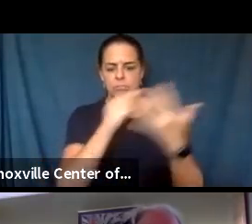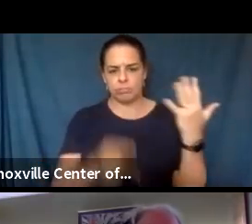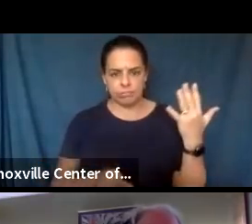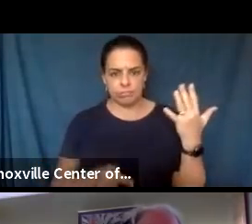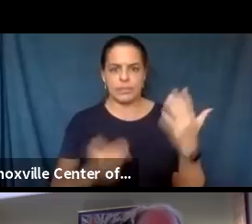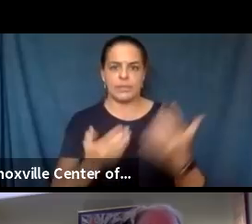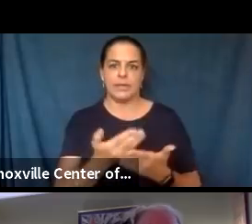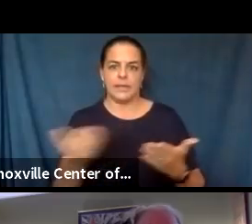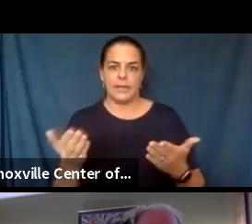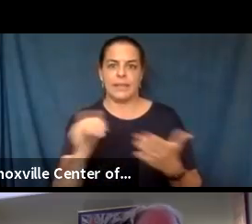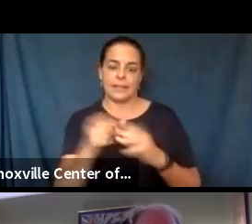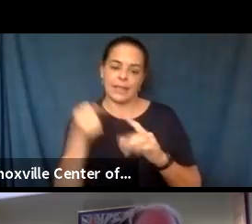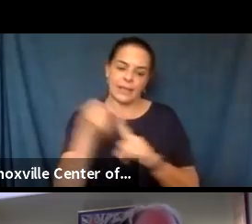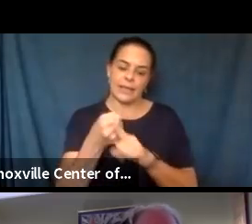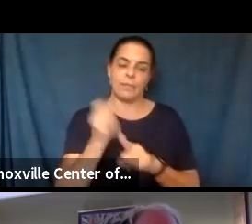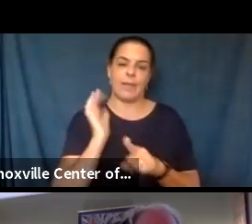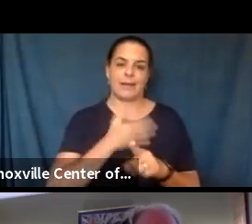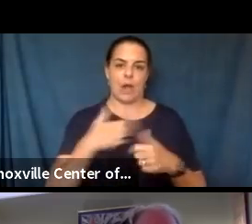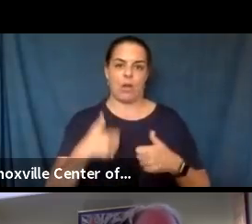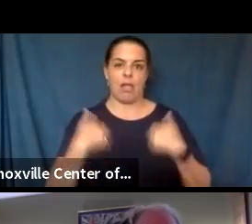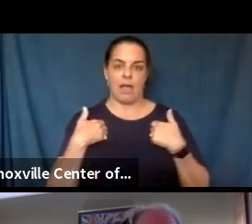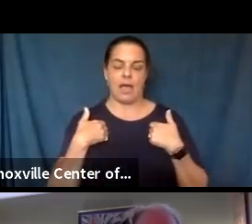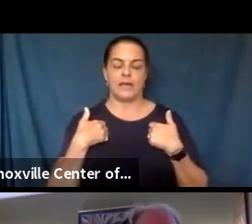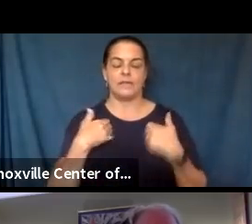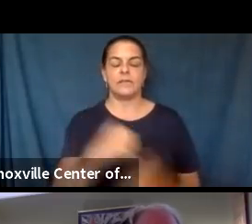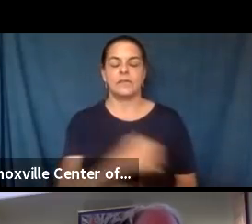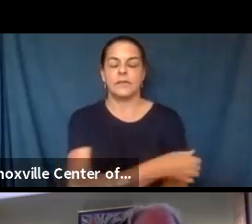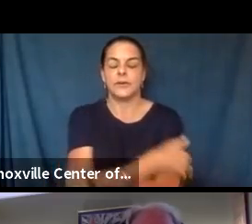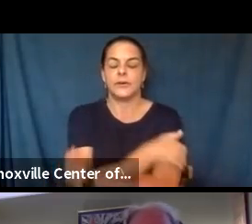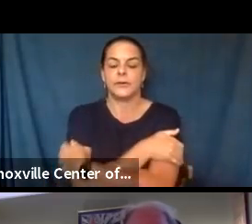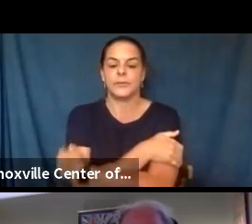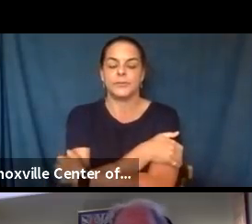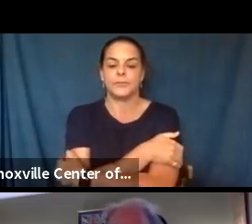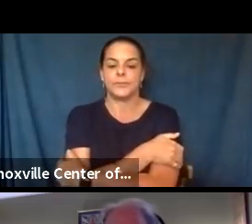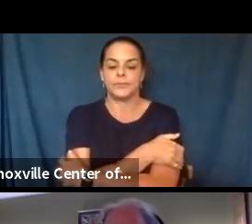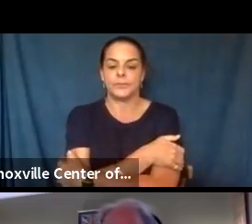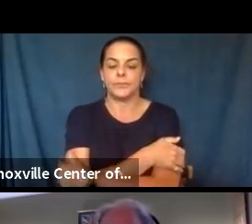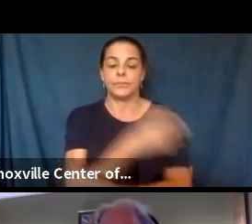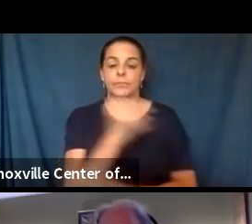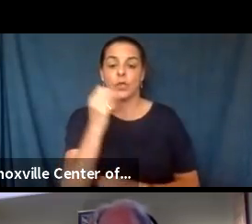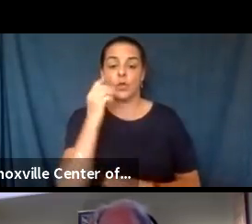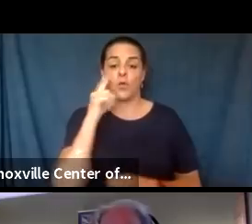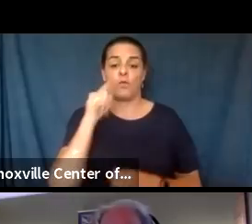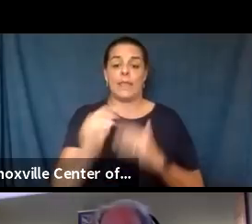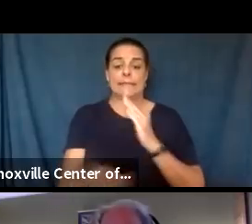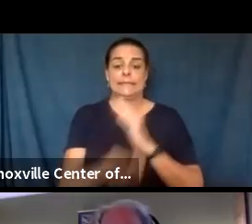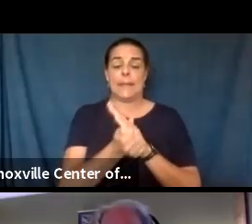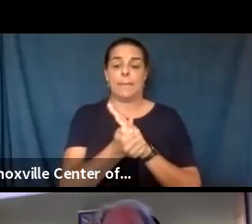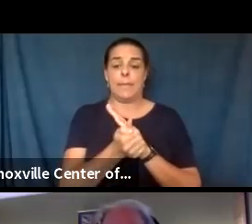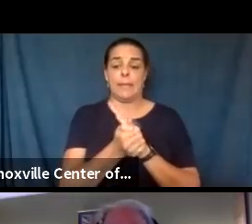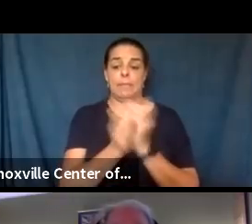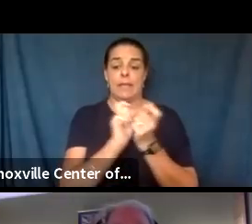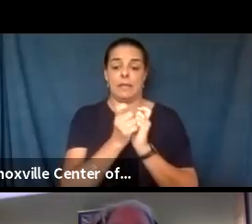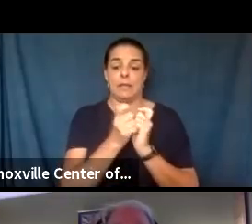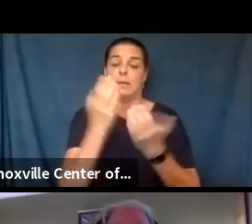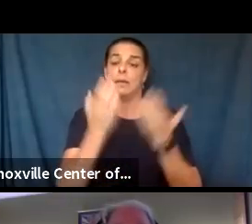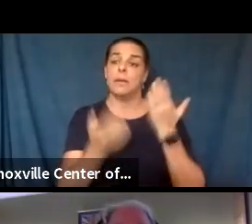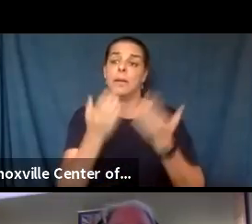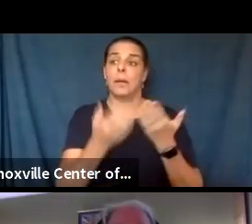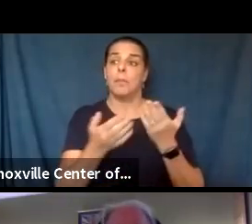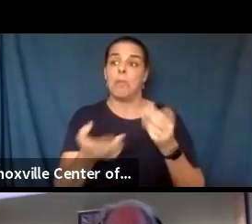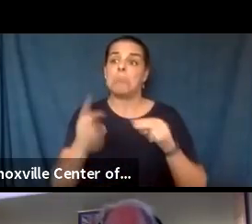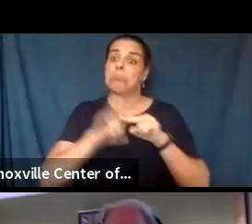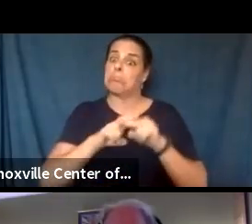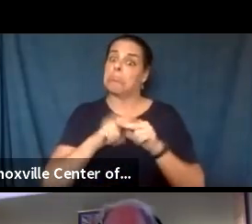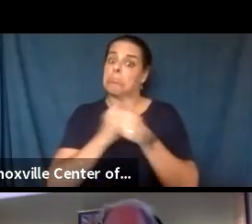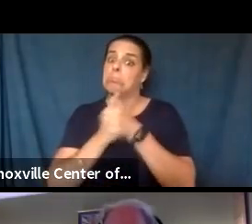that impact our lives. And so to make it, this amendment might actually increase compliance,